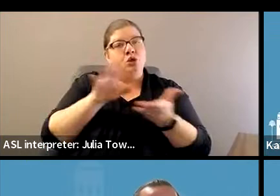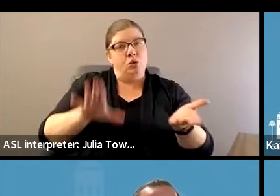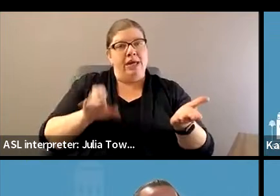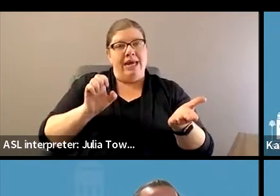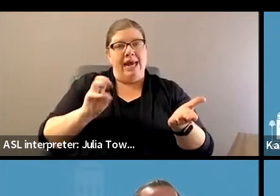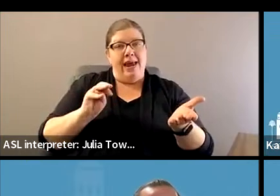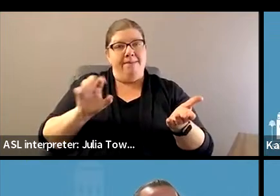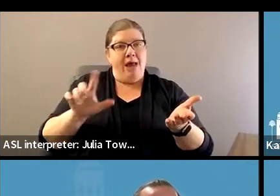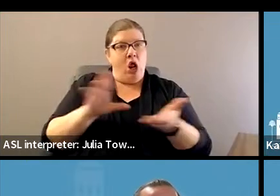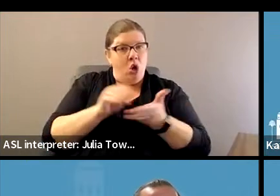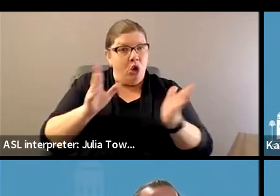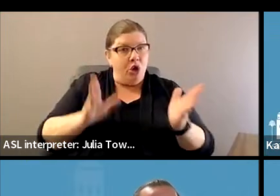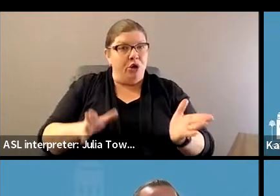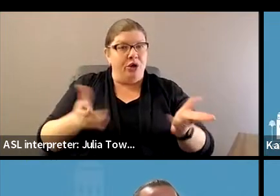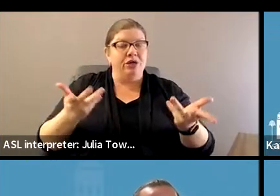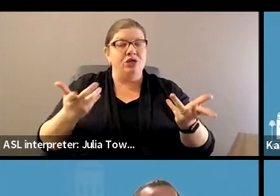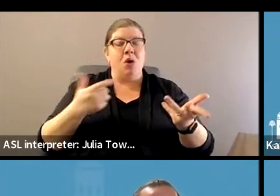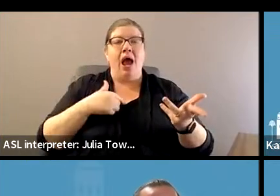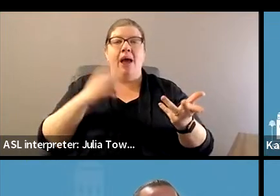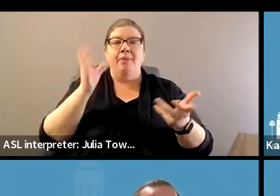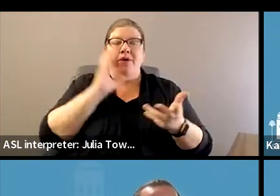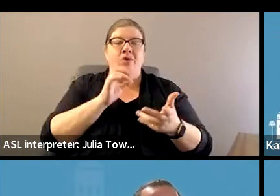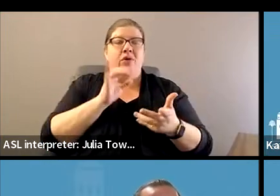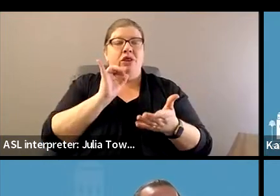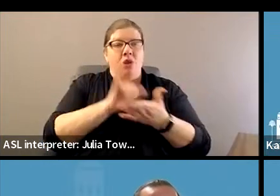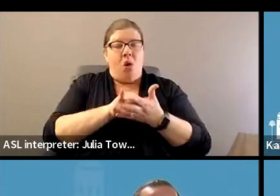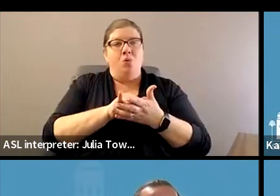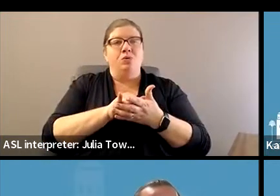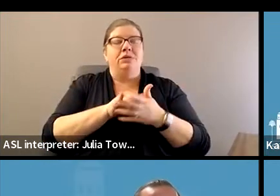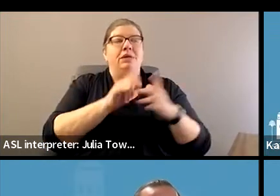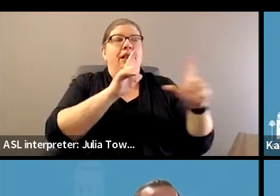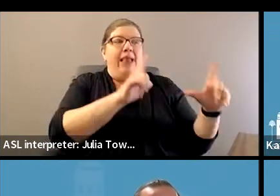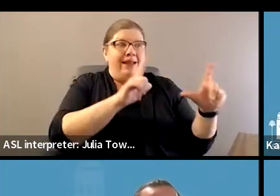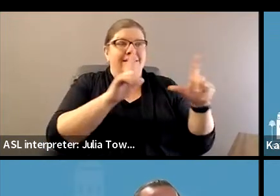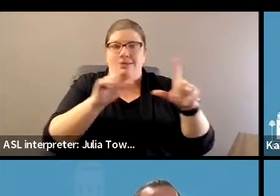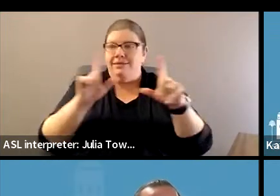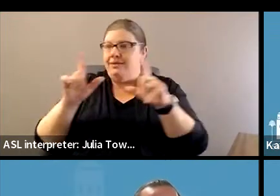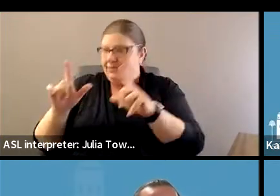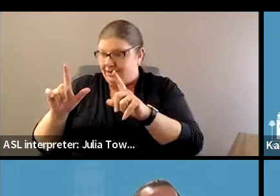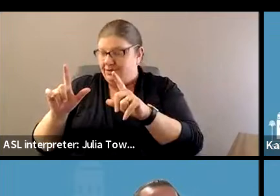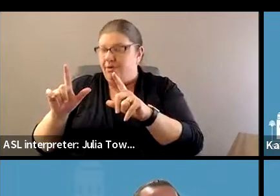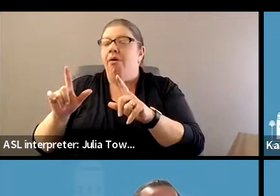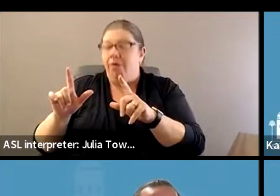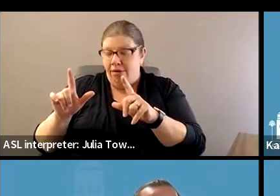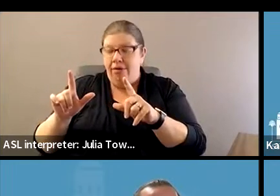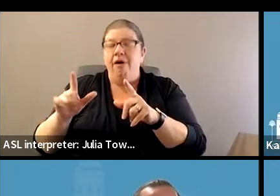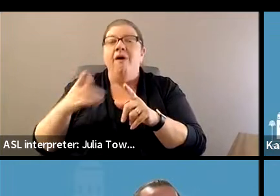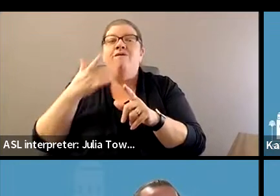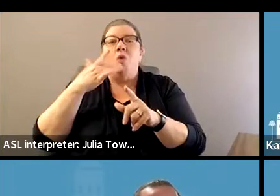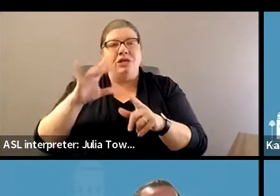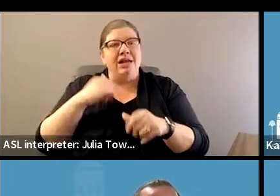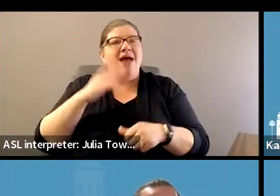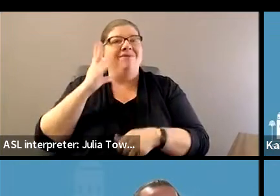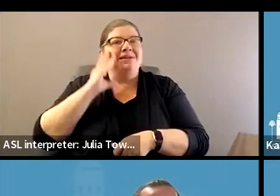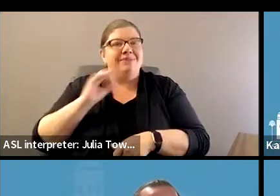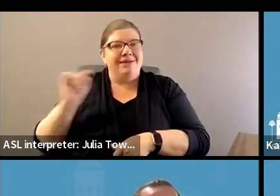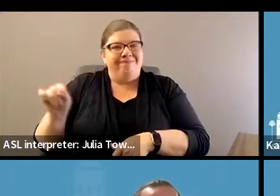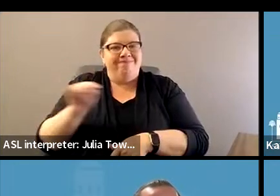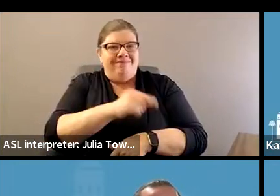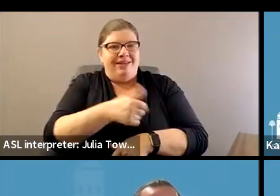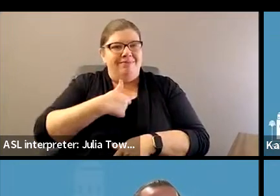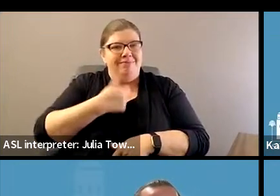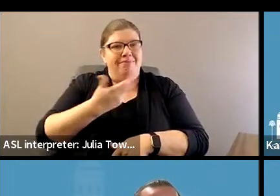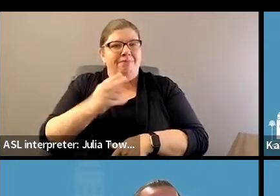EML learner. So I'm looking through all of those lenses, and fortunately, I have had those lenses in my own personal experience.